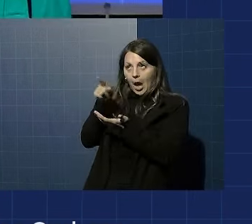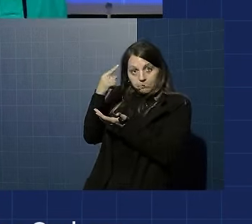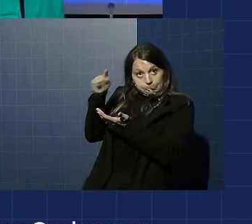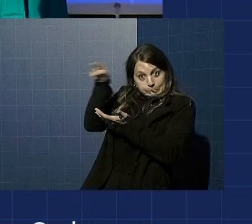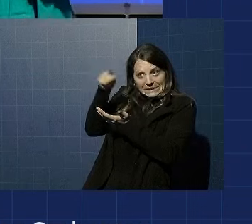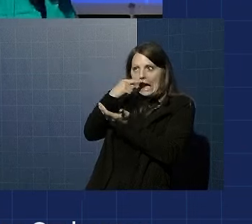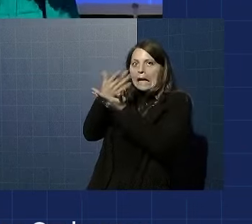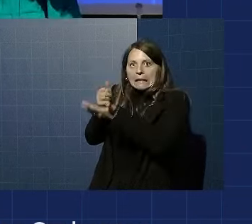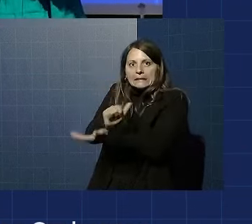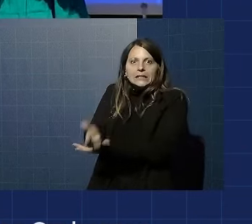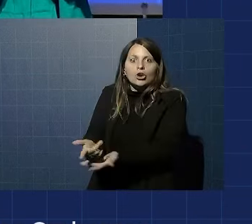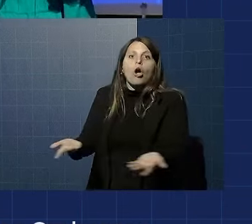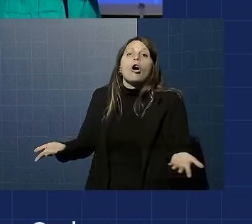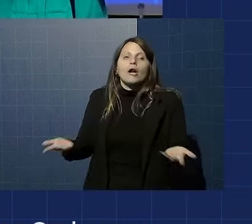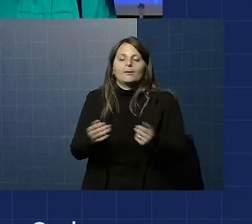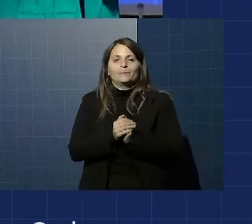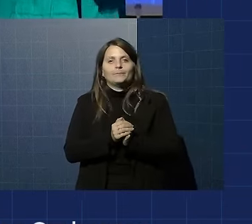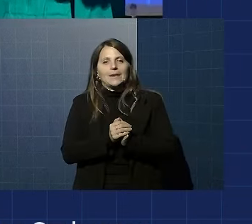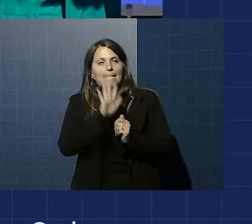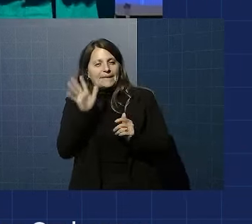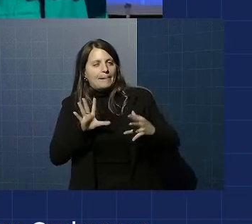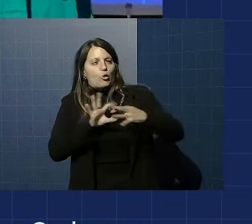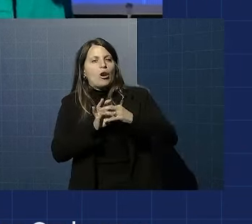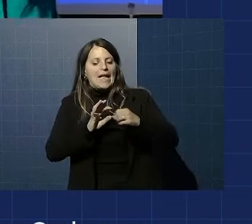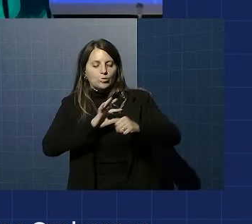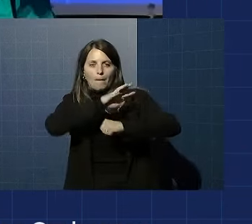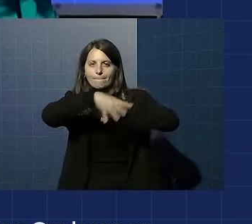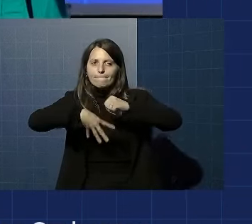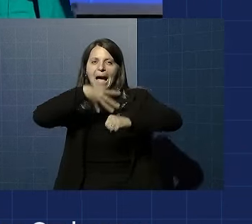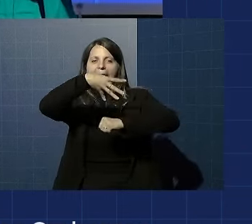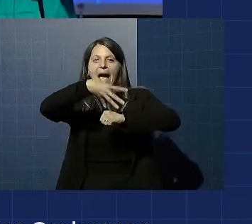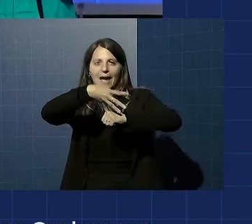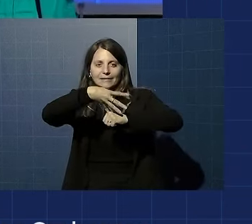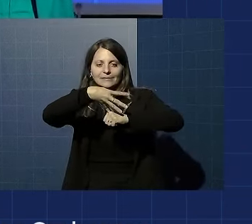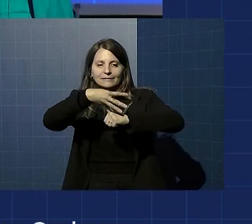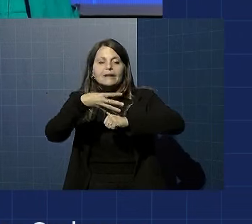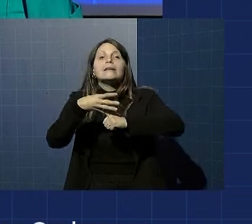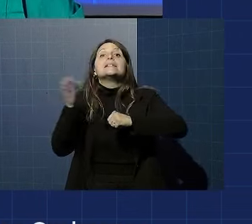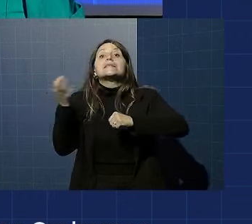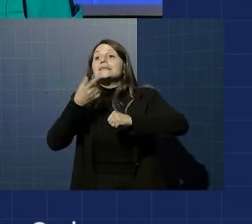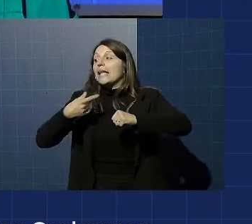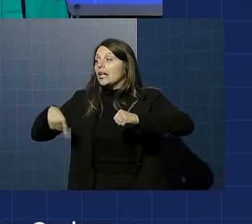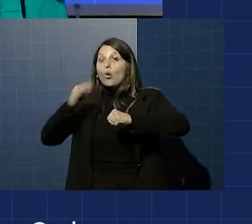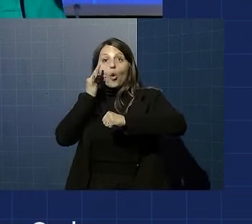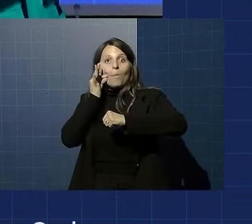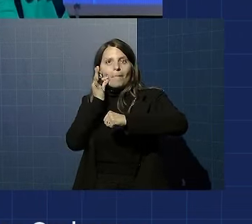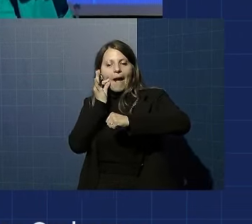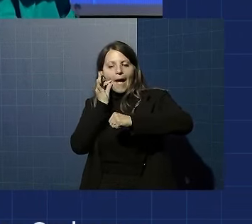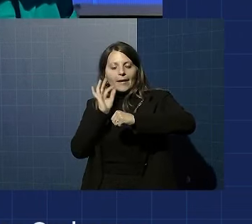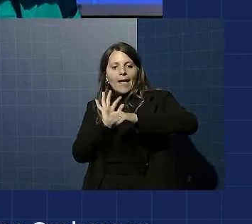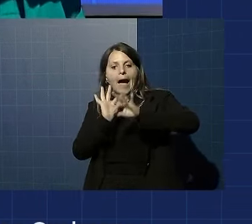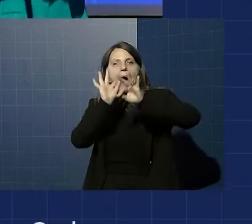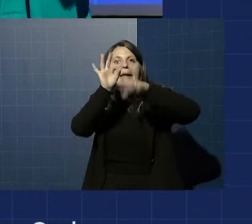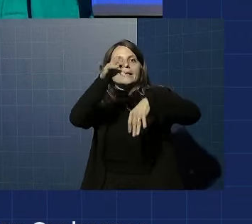mission, when you land to the Martian surface, you will roughly have 1/3 of what we have here on Earth. So all these elements need to